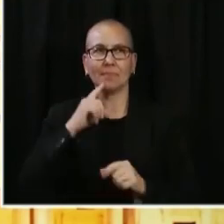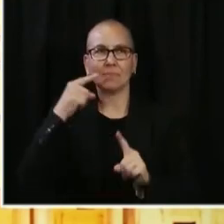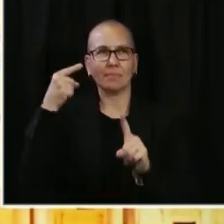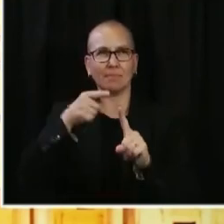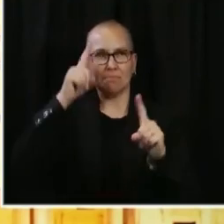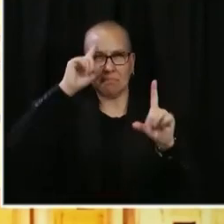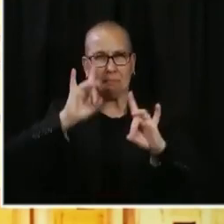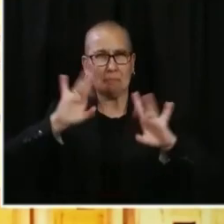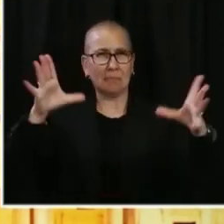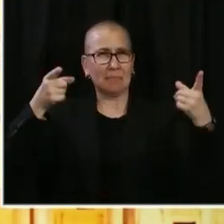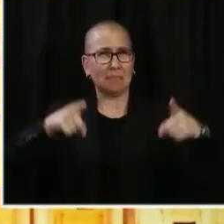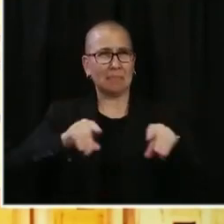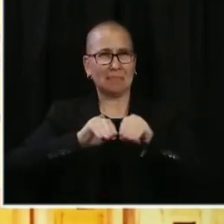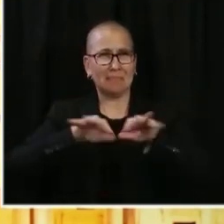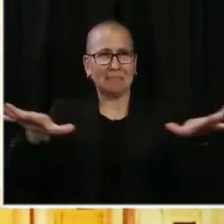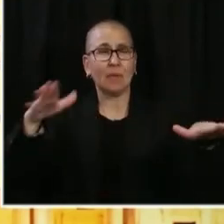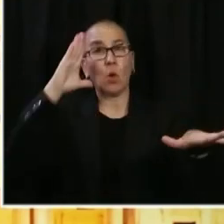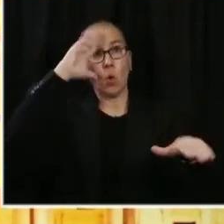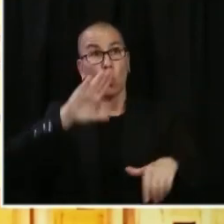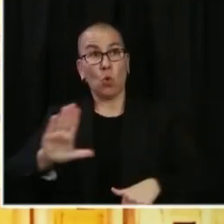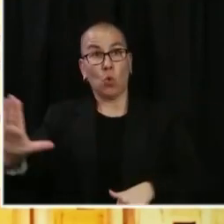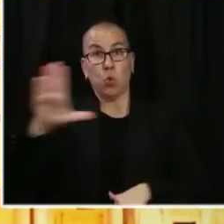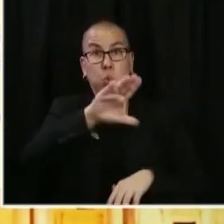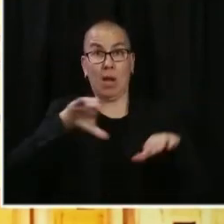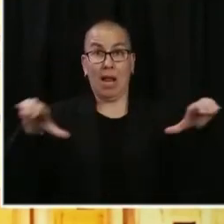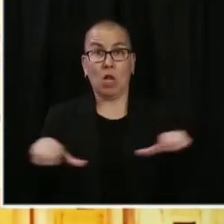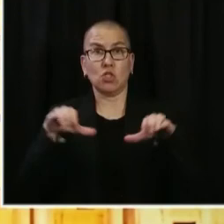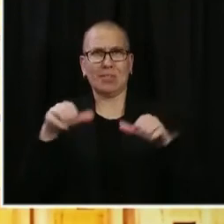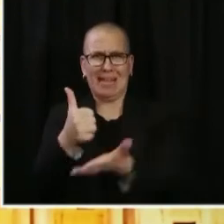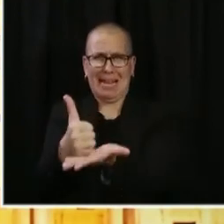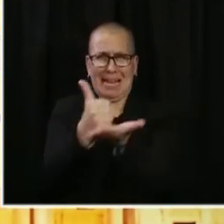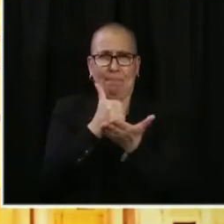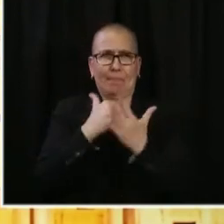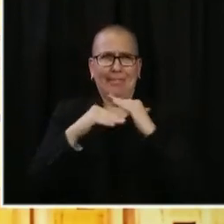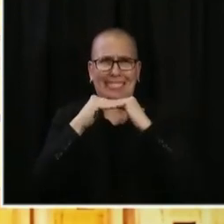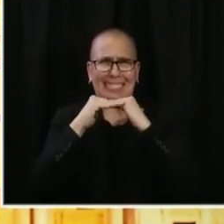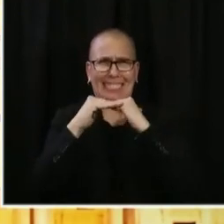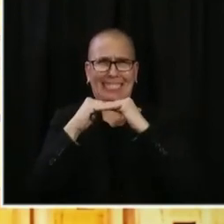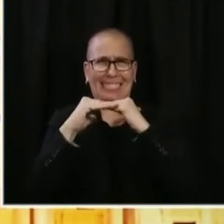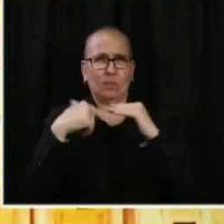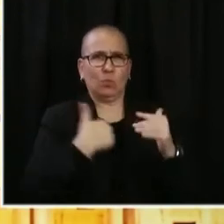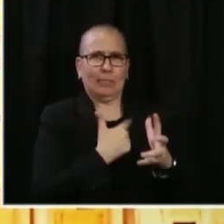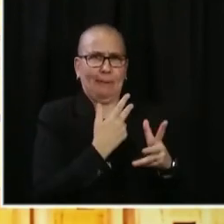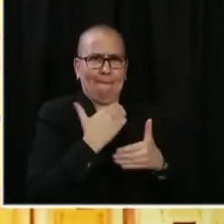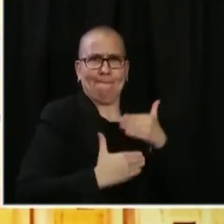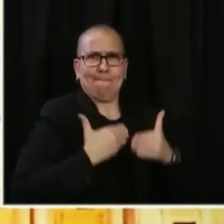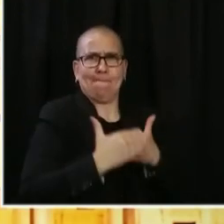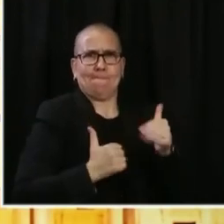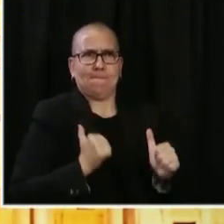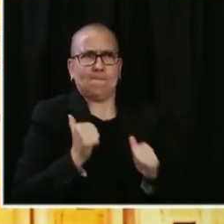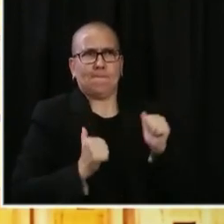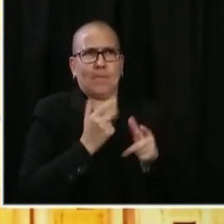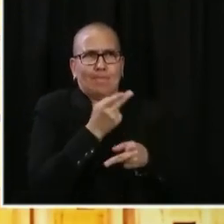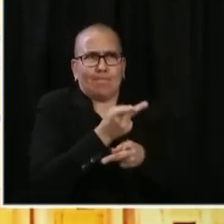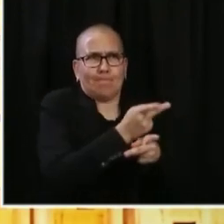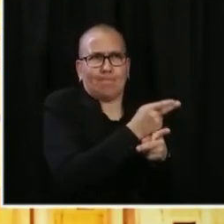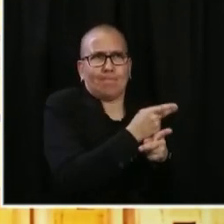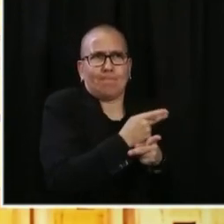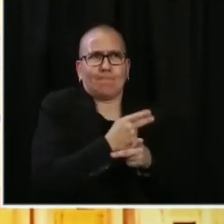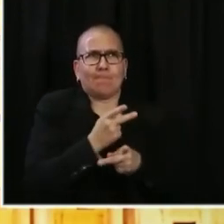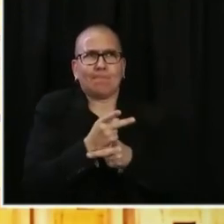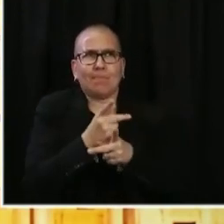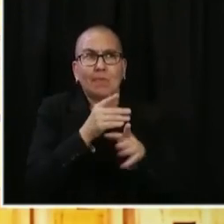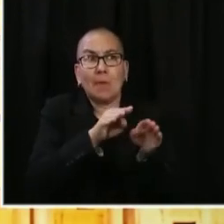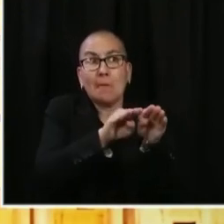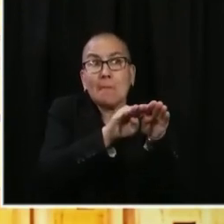this action charts a safe and prosperous path forward. We can make this turn of the dial and keep people safe if we can trust